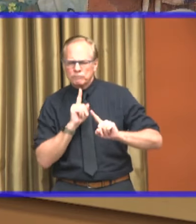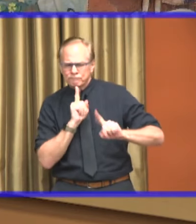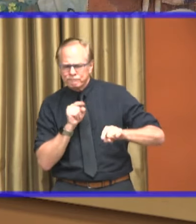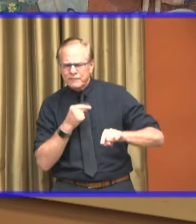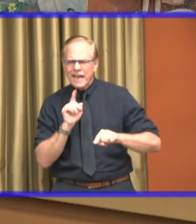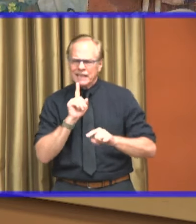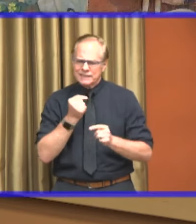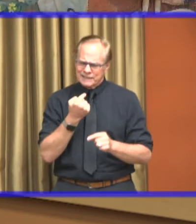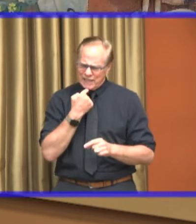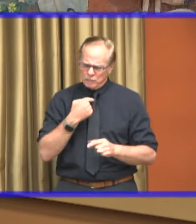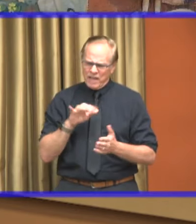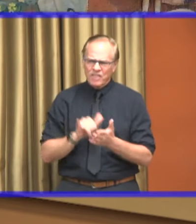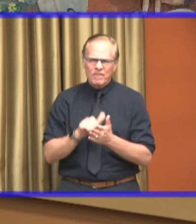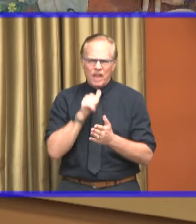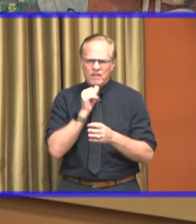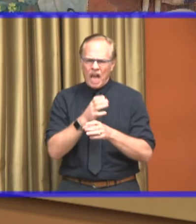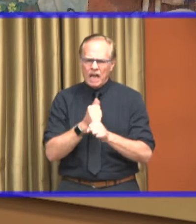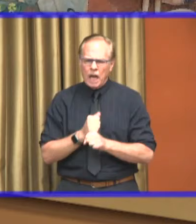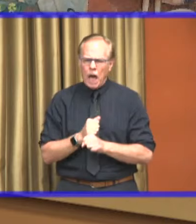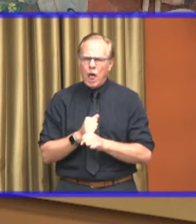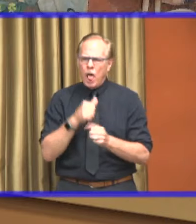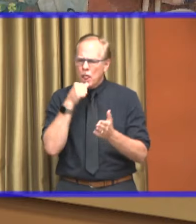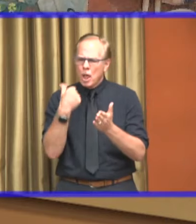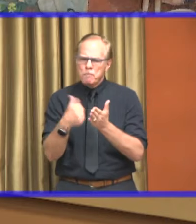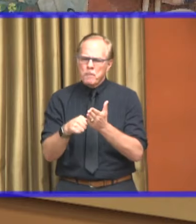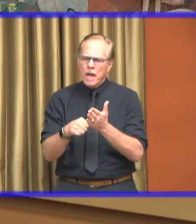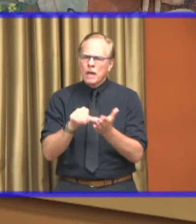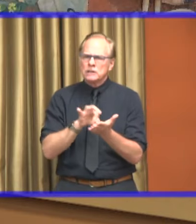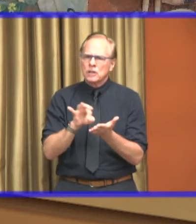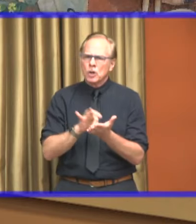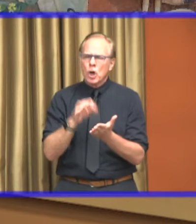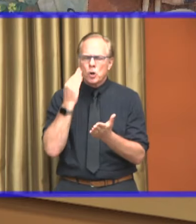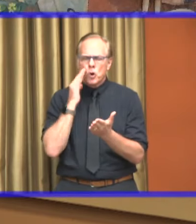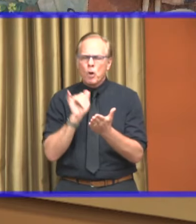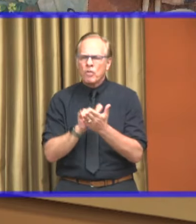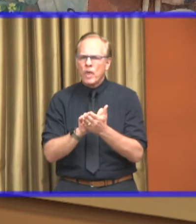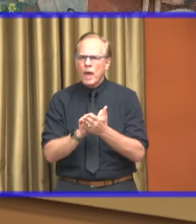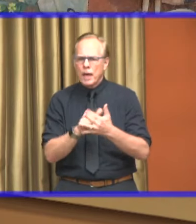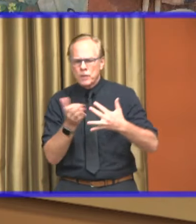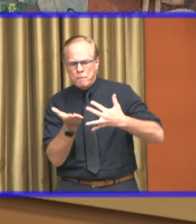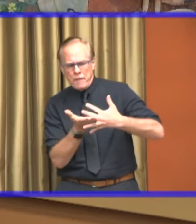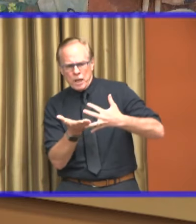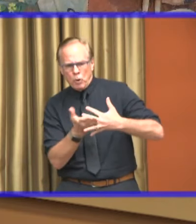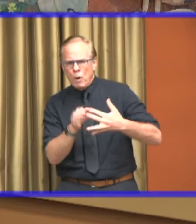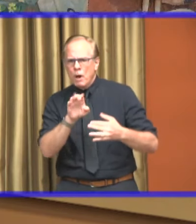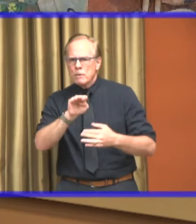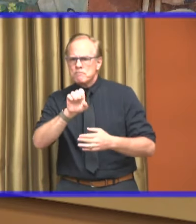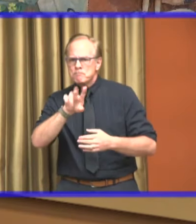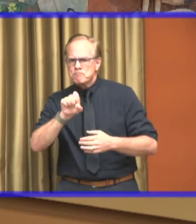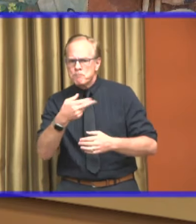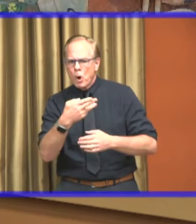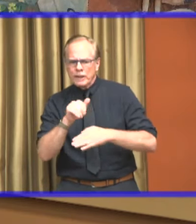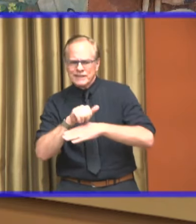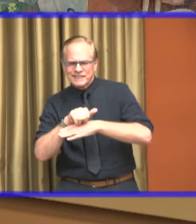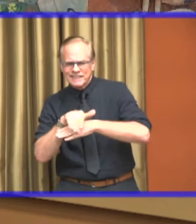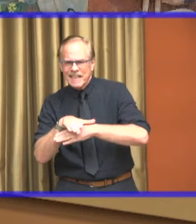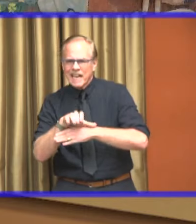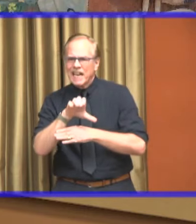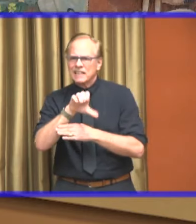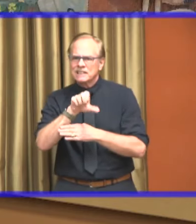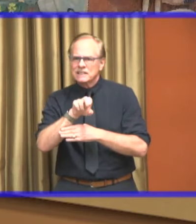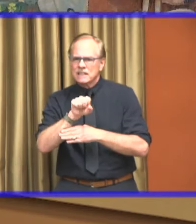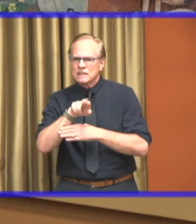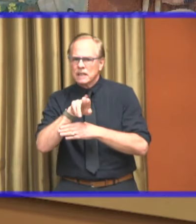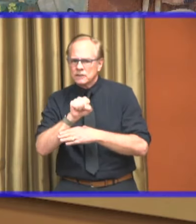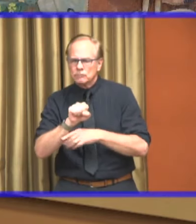So we know that mailing started going out mid-March. March 12th through the end of March was really the window of time when they